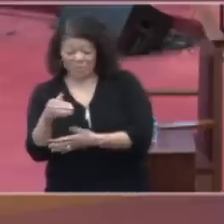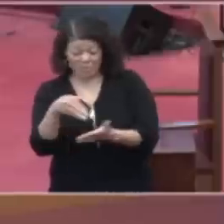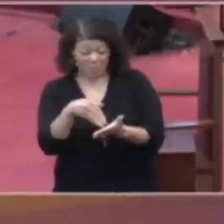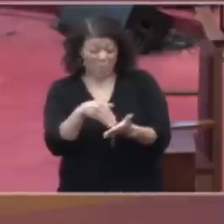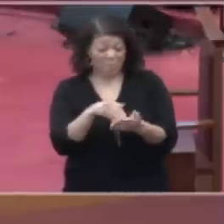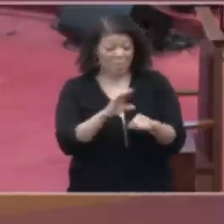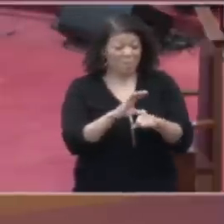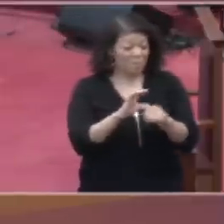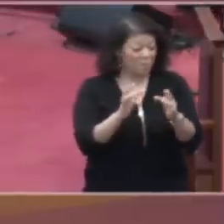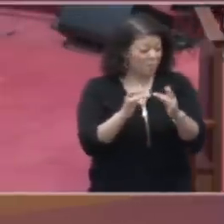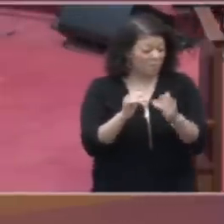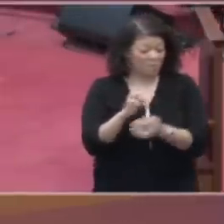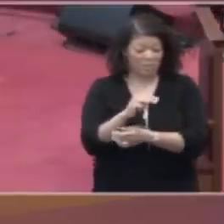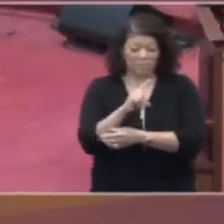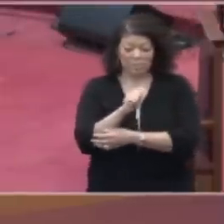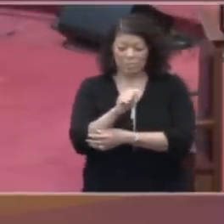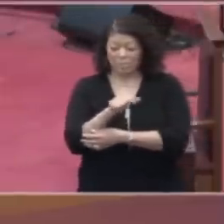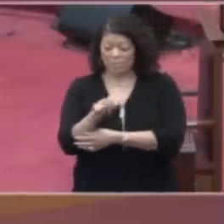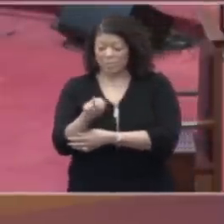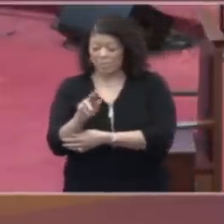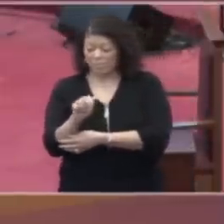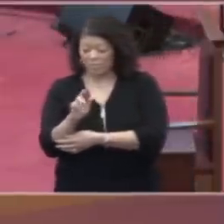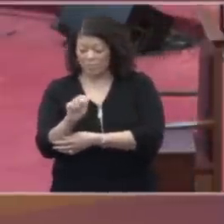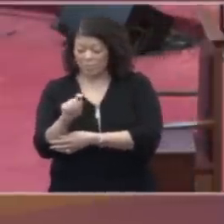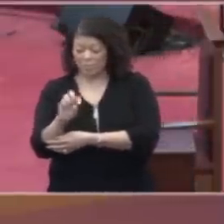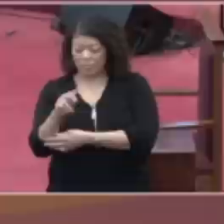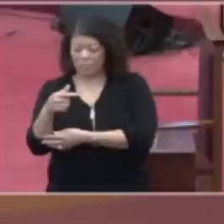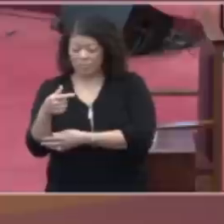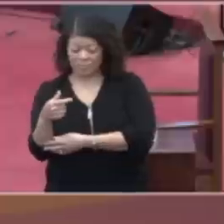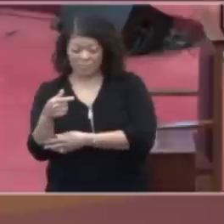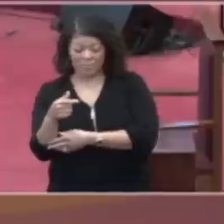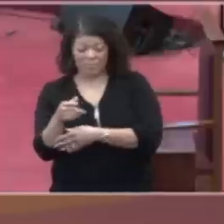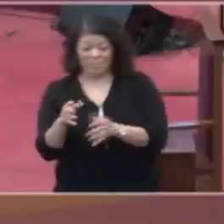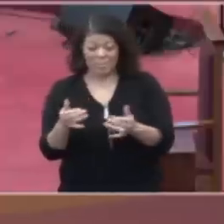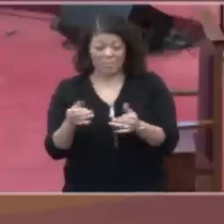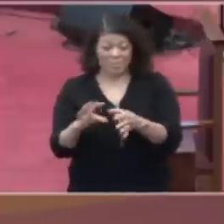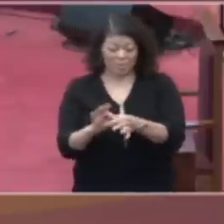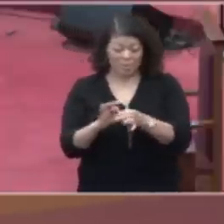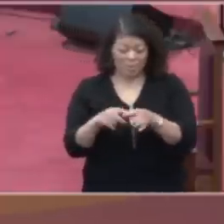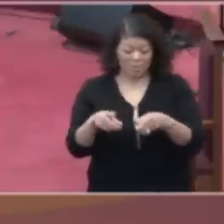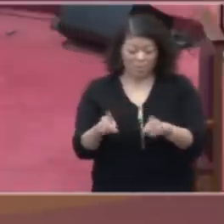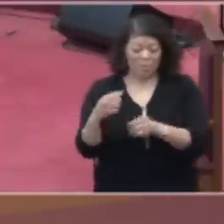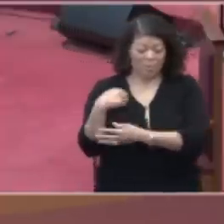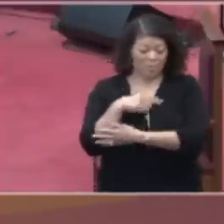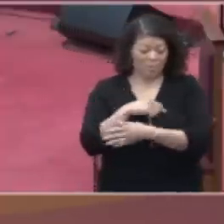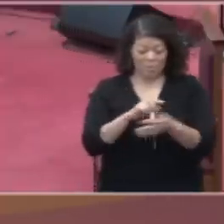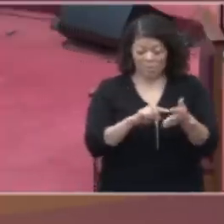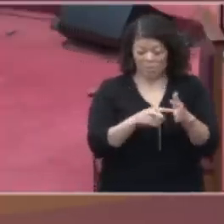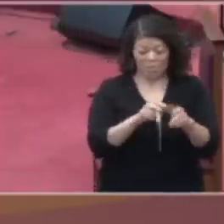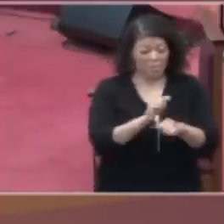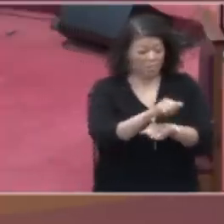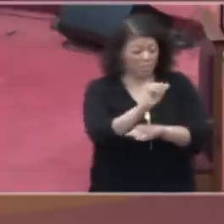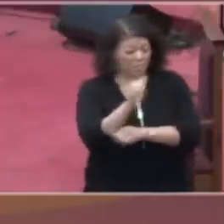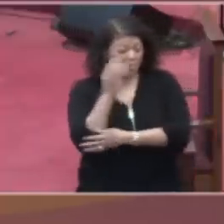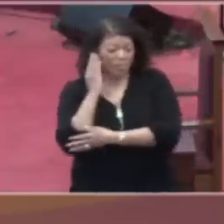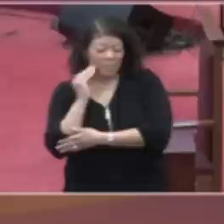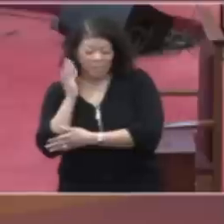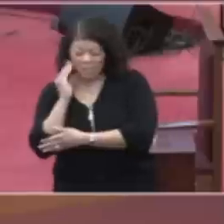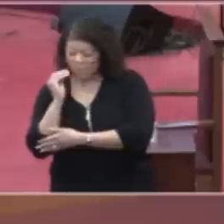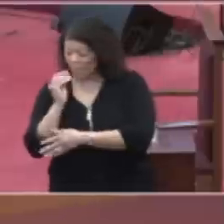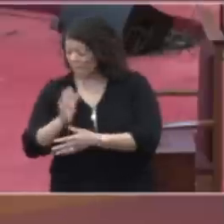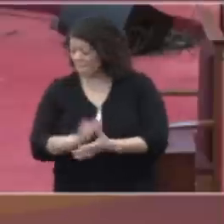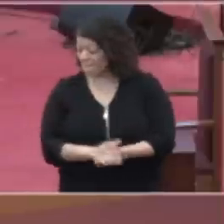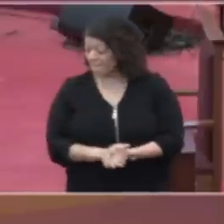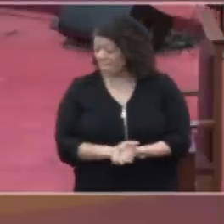visit our website, mountararat.org. But for right now, join me as we enter in the Mount